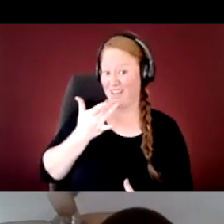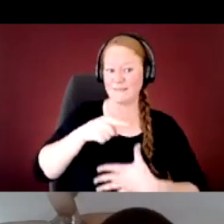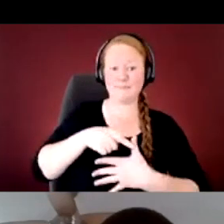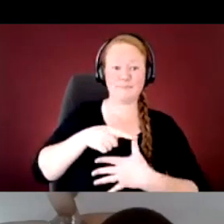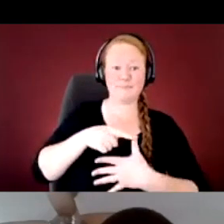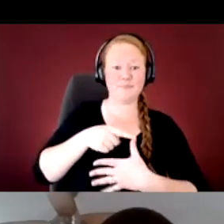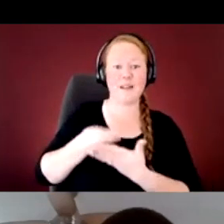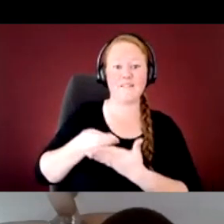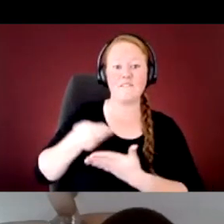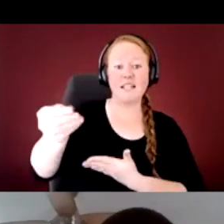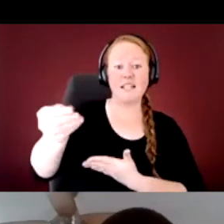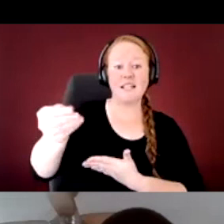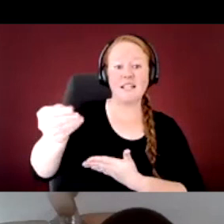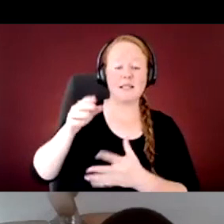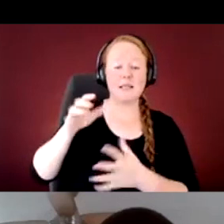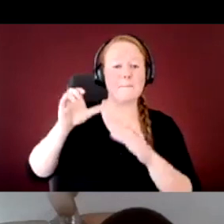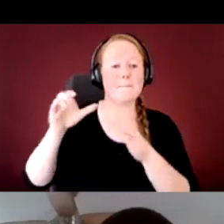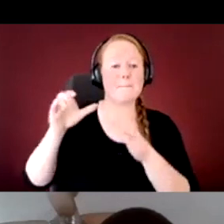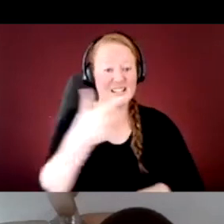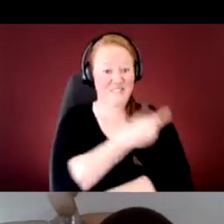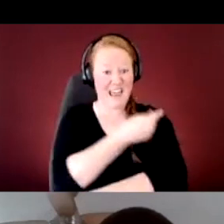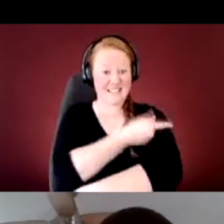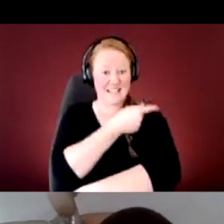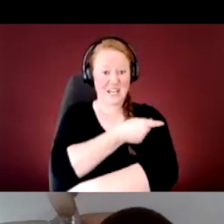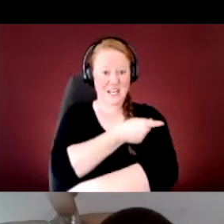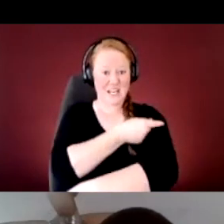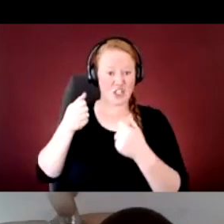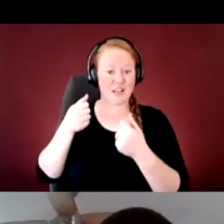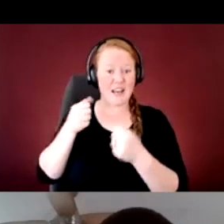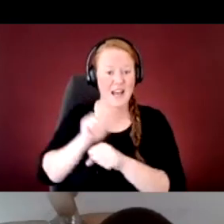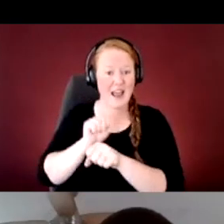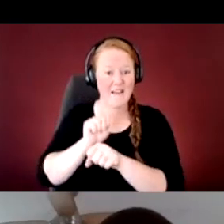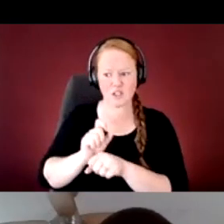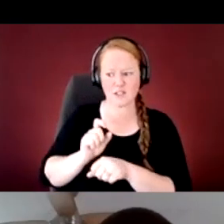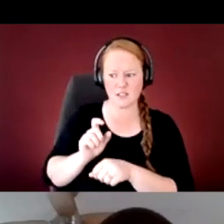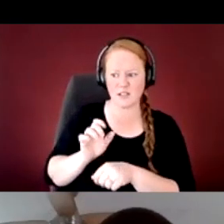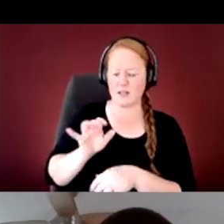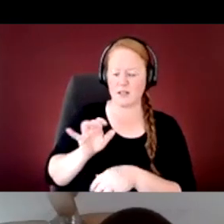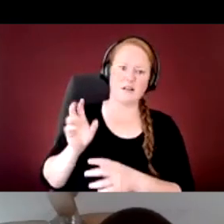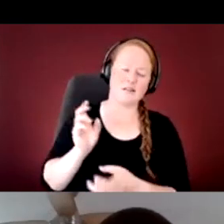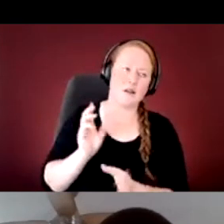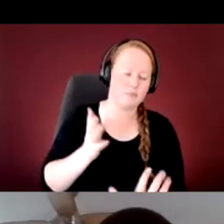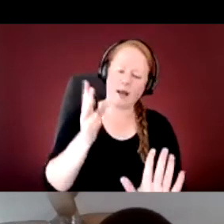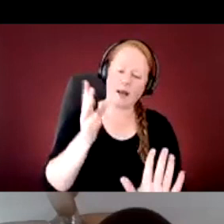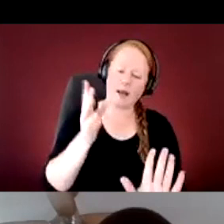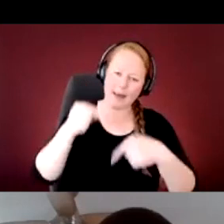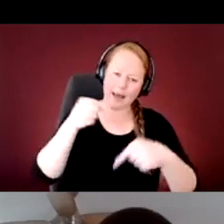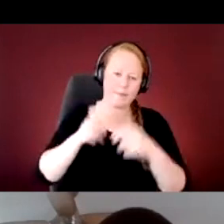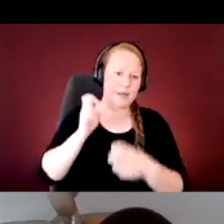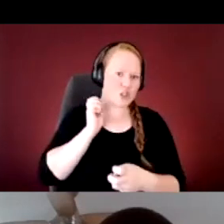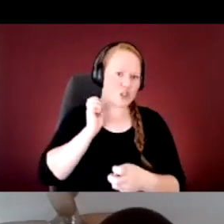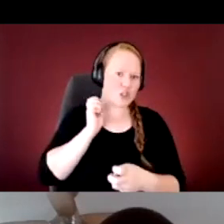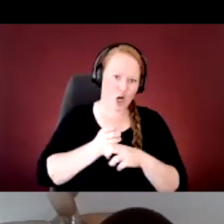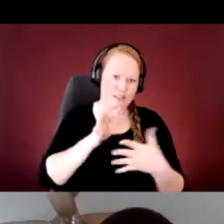mass hyper local vaccination efforts. Um, and it's hard to pick it. Well, let me back up. It's hard to pick any of the